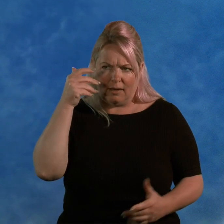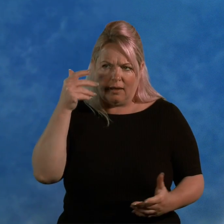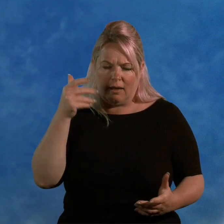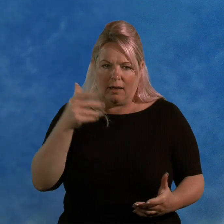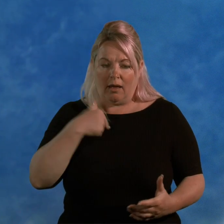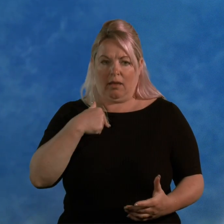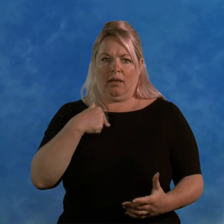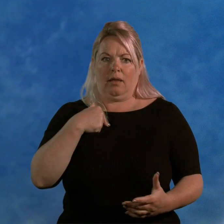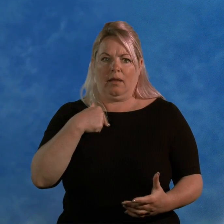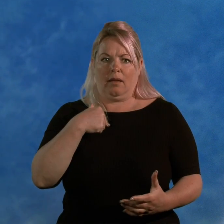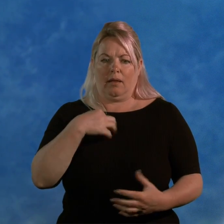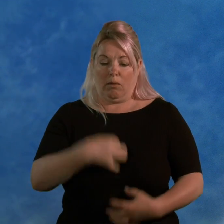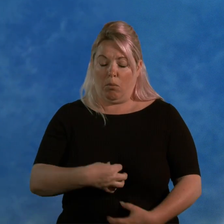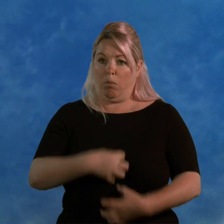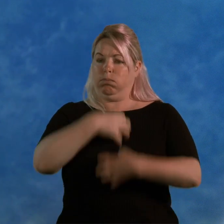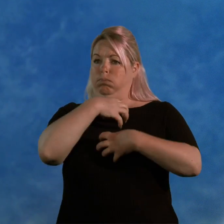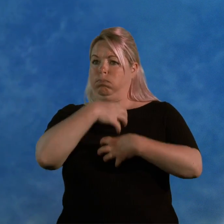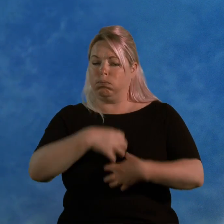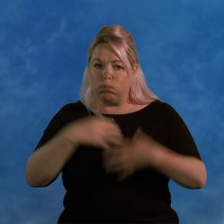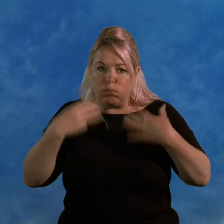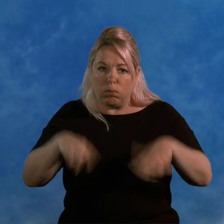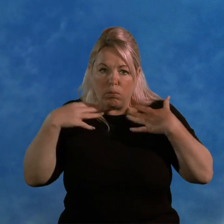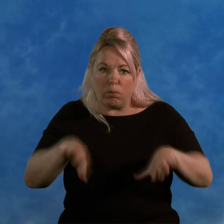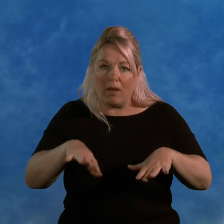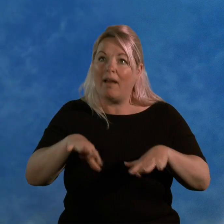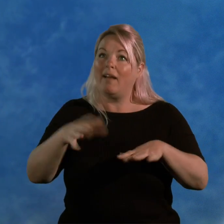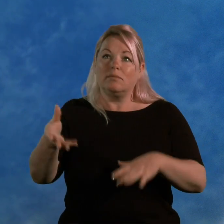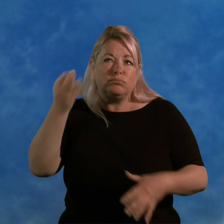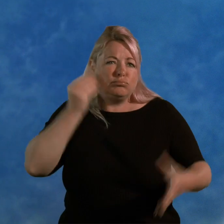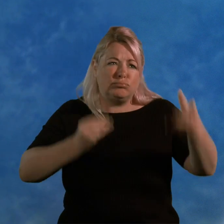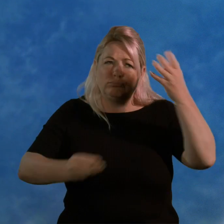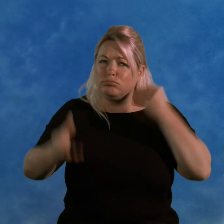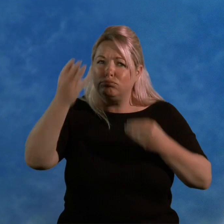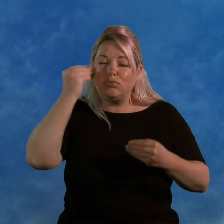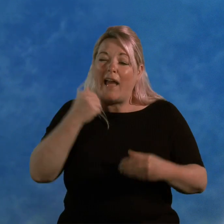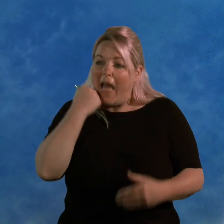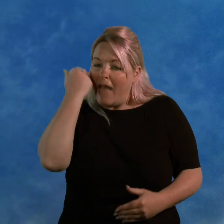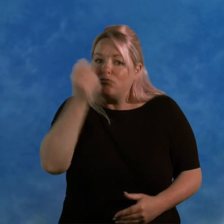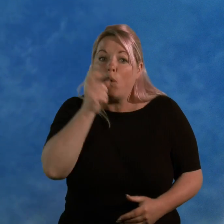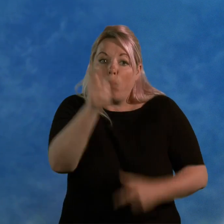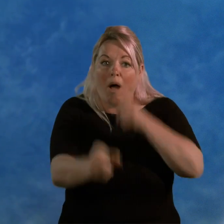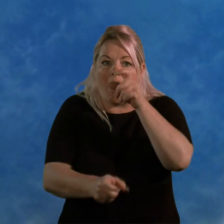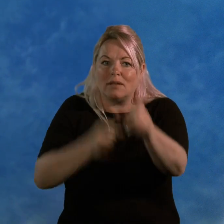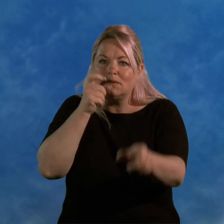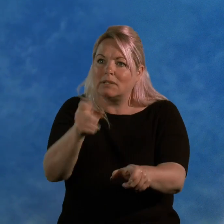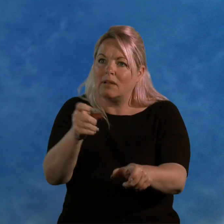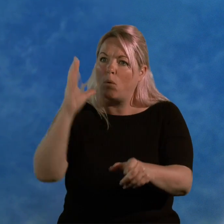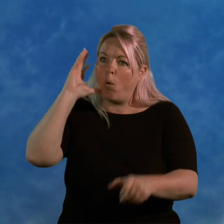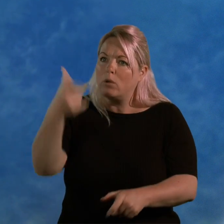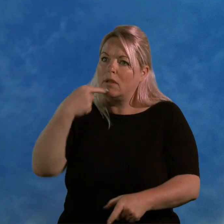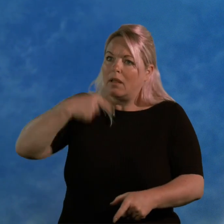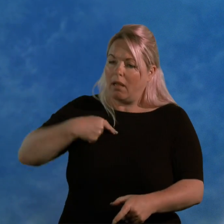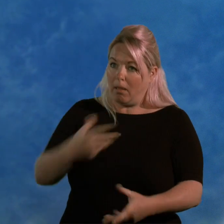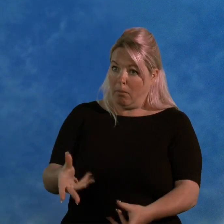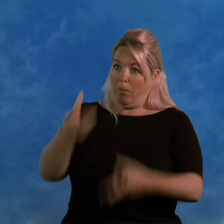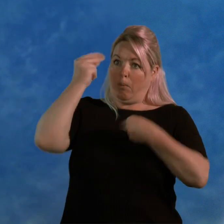was just totally blown away because I could hear every single word she said,